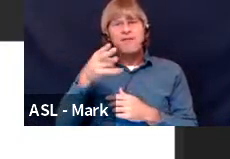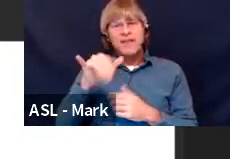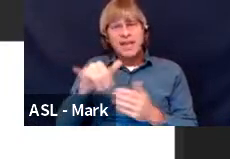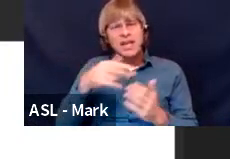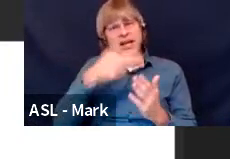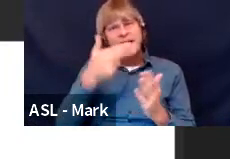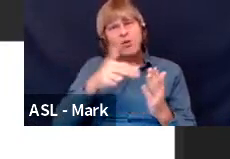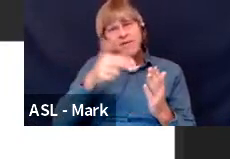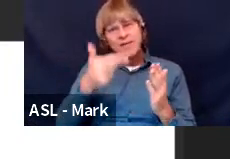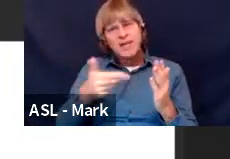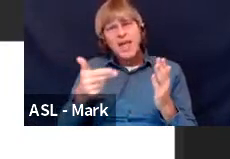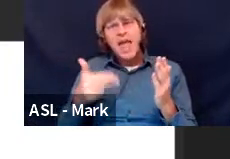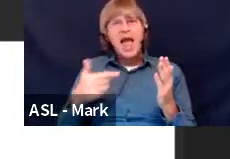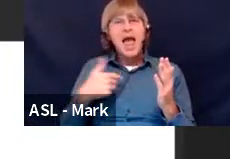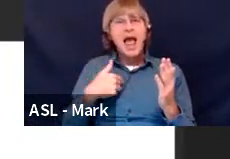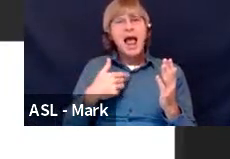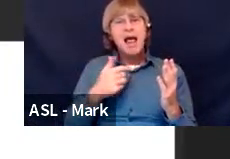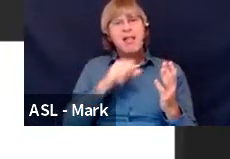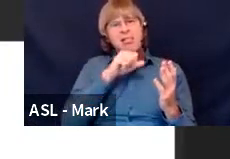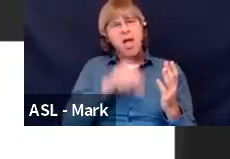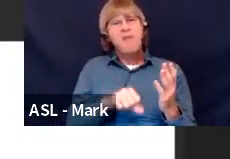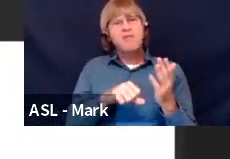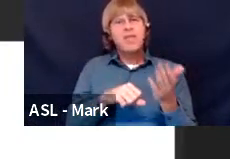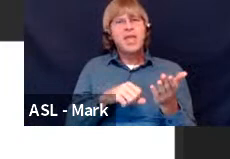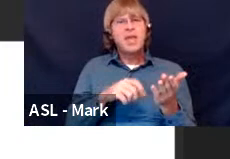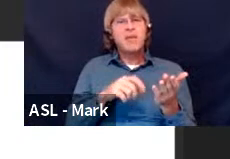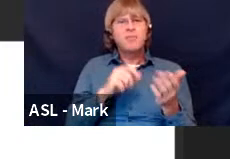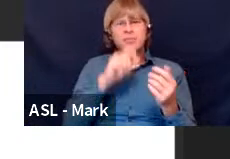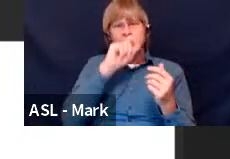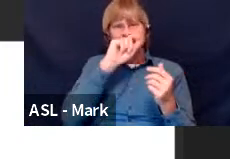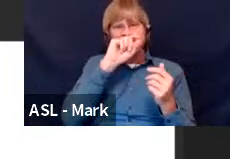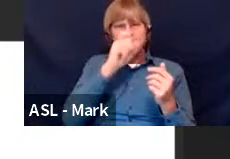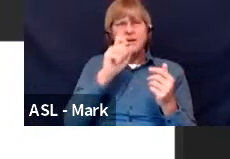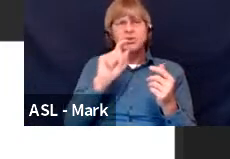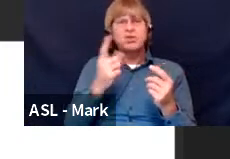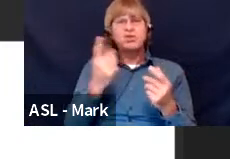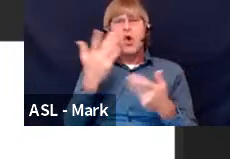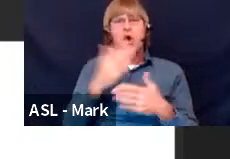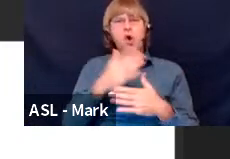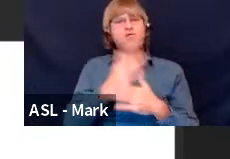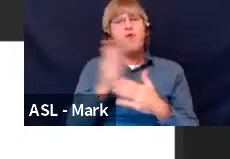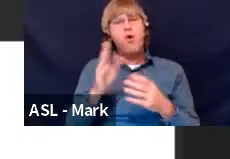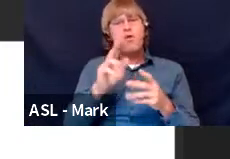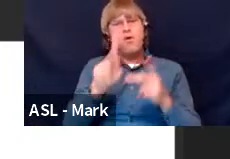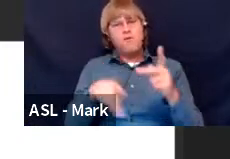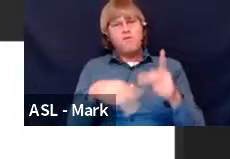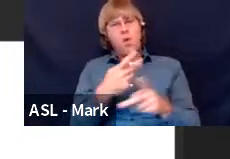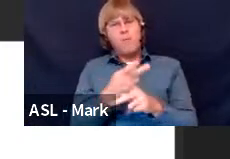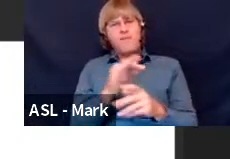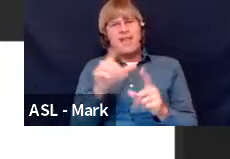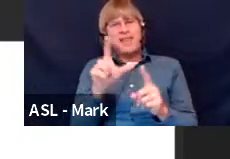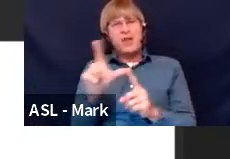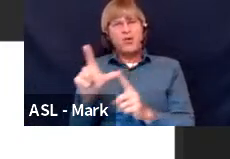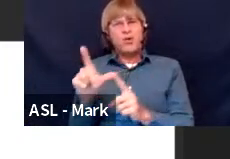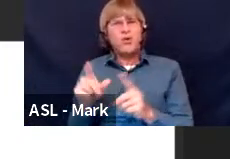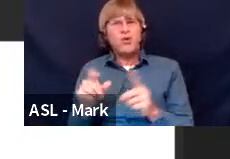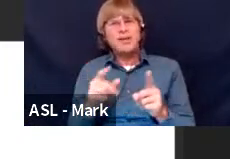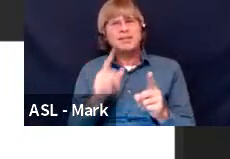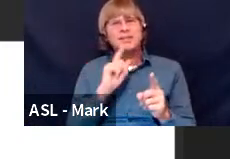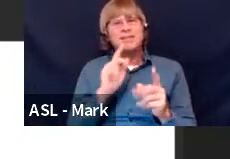love um, the just the overall form of the letters. It's very